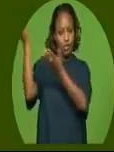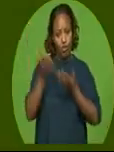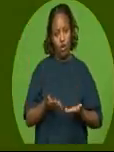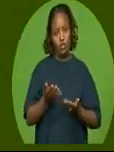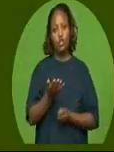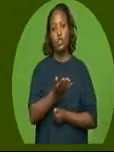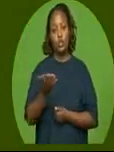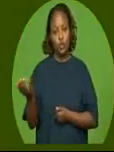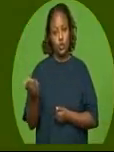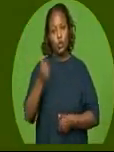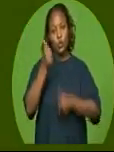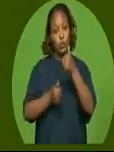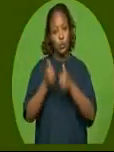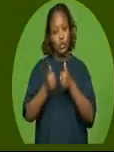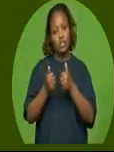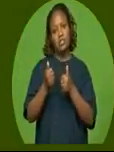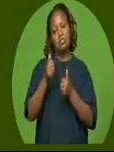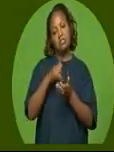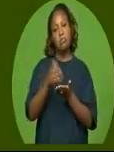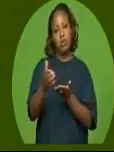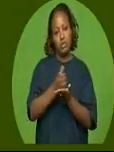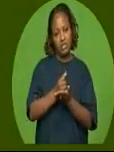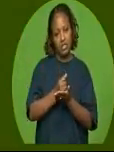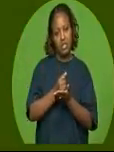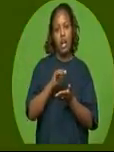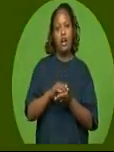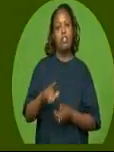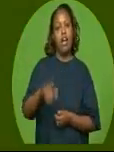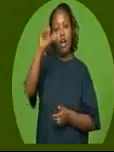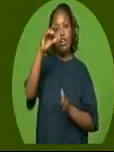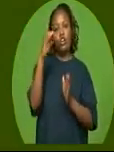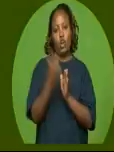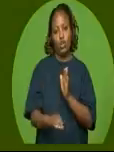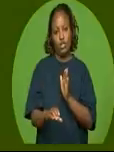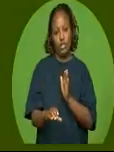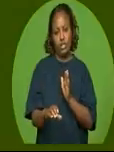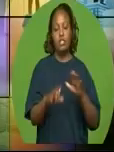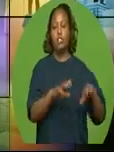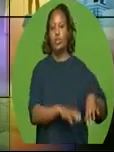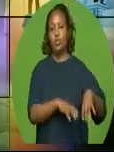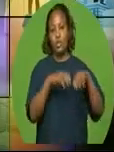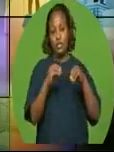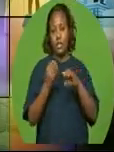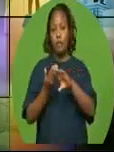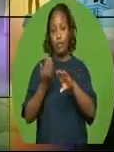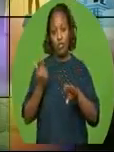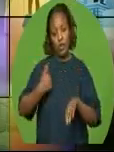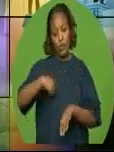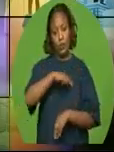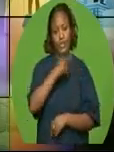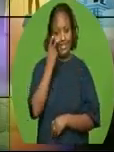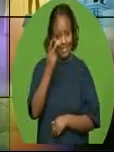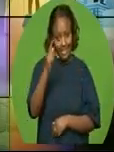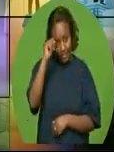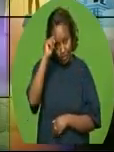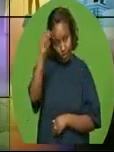it imports goods which it produces at a higher cost. Students, before